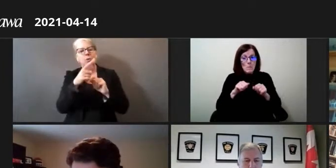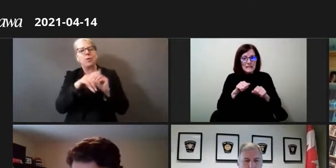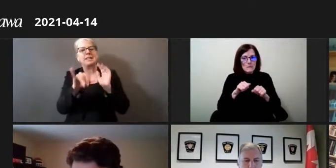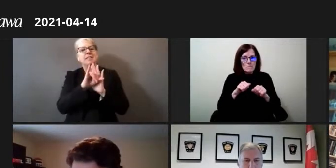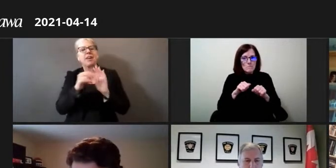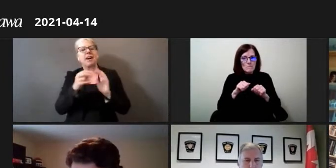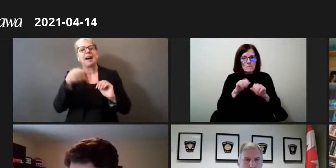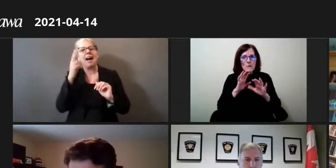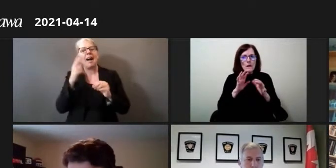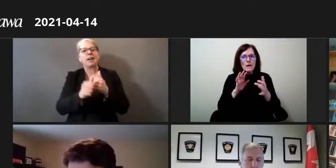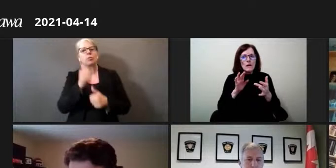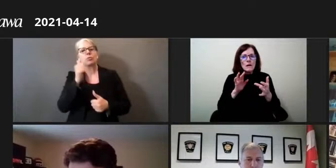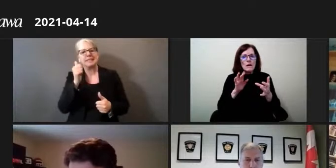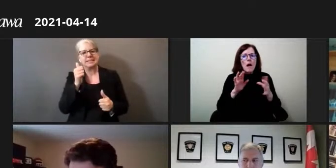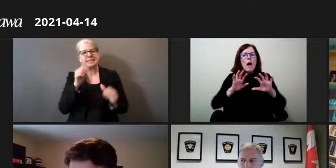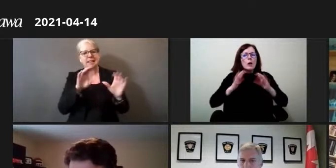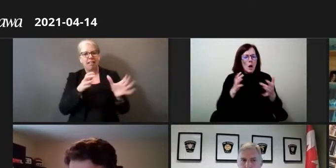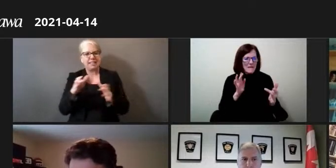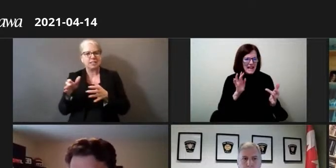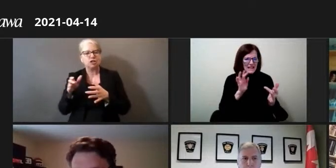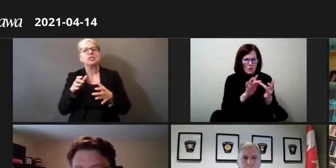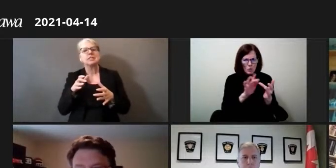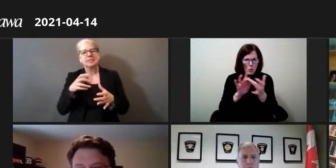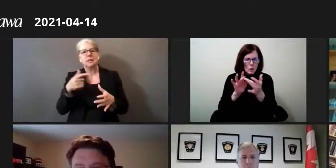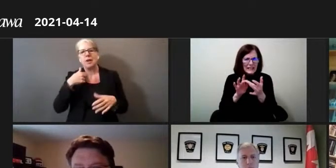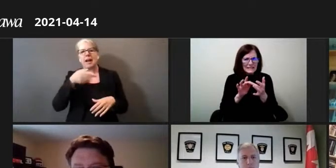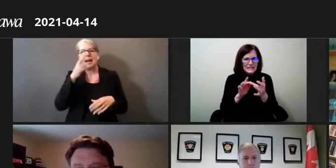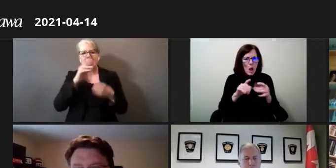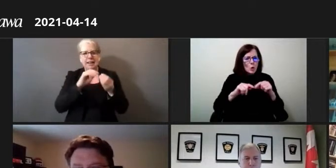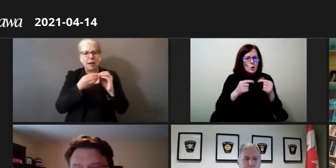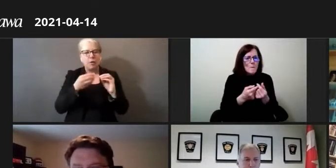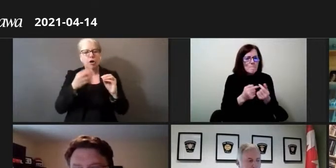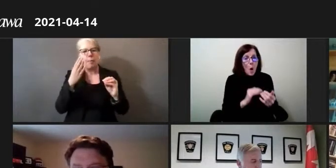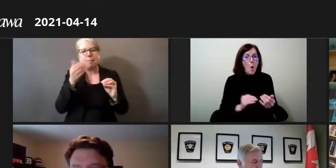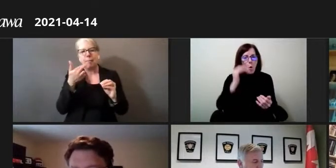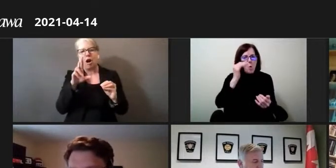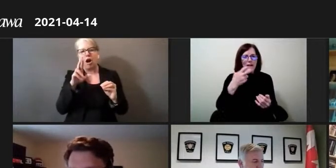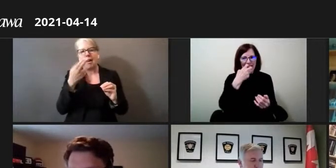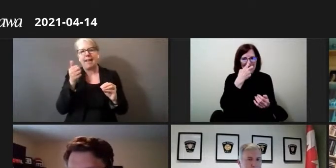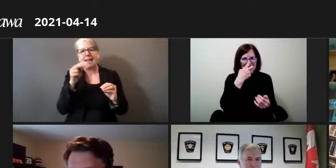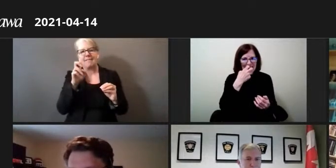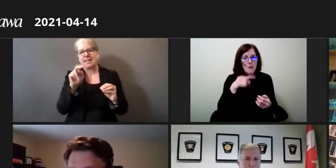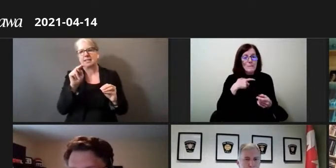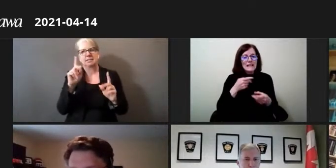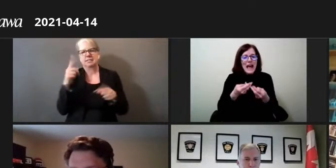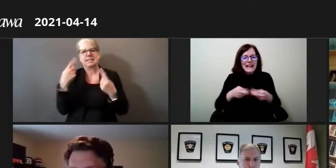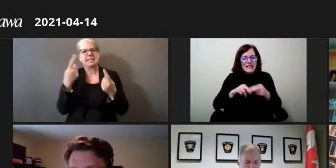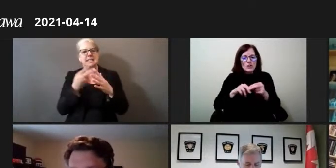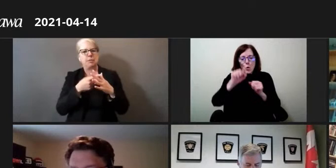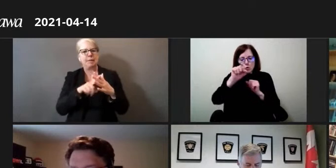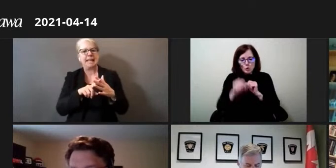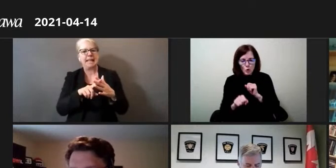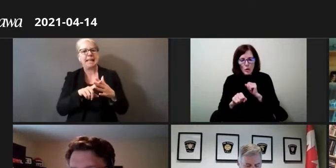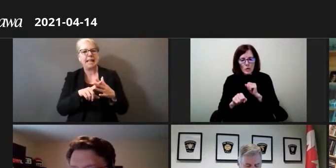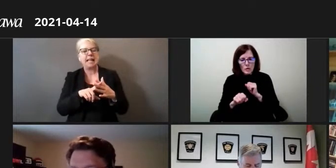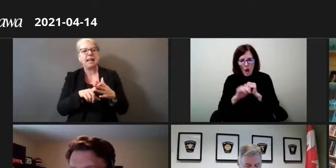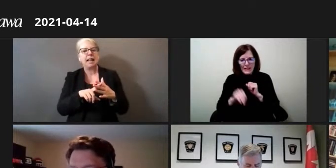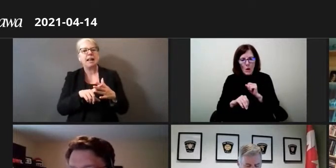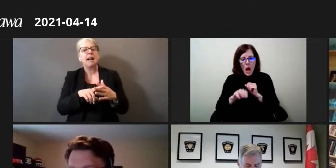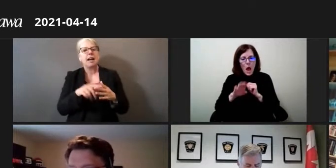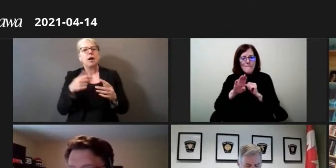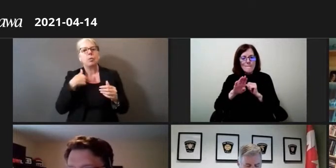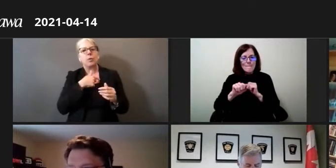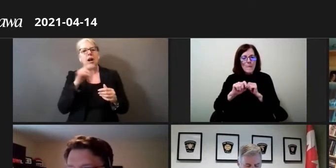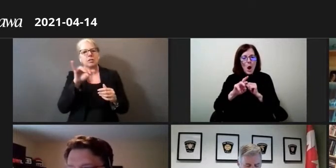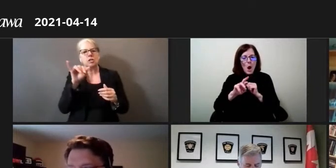high-risk clusters. We've had high numbers in Barrhaven for well, since the beginning. And we also have a